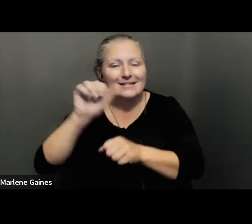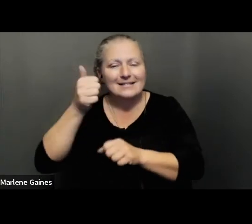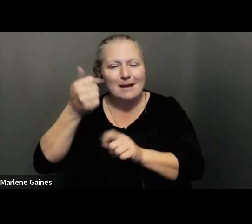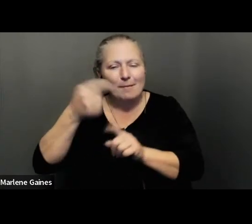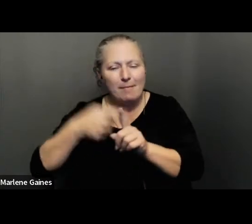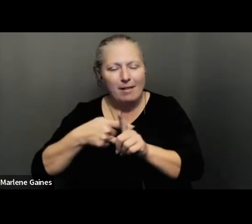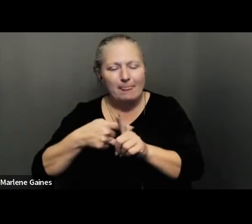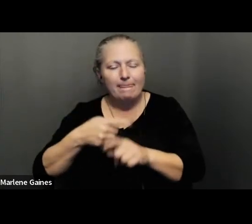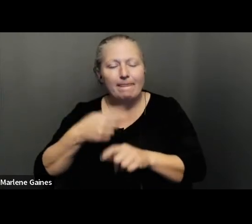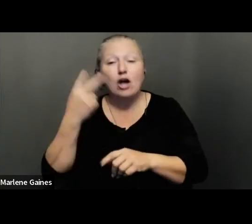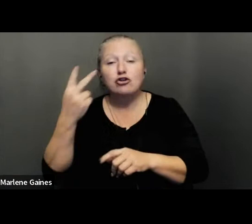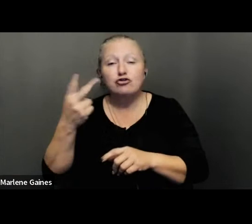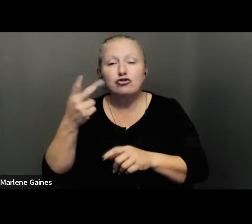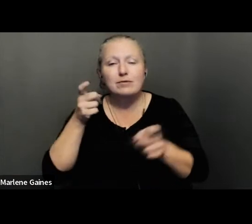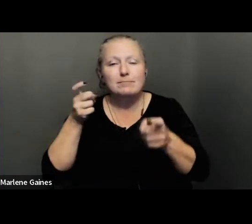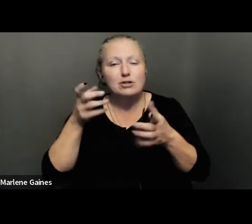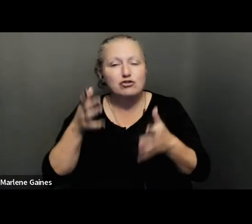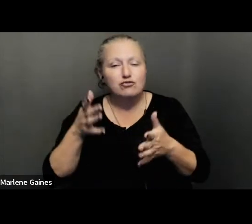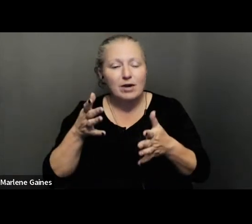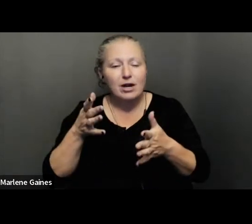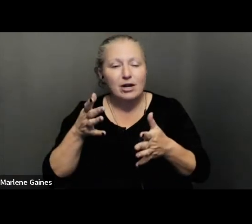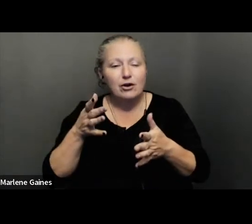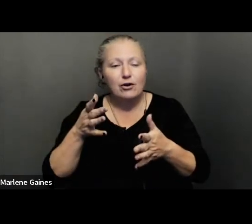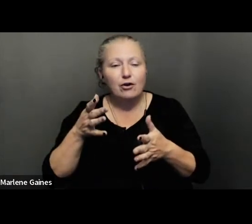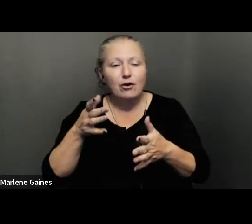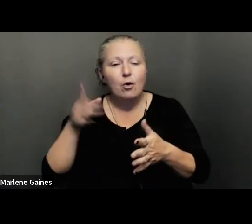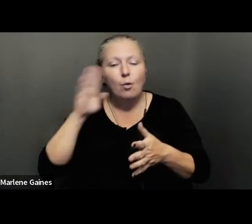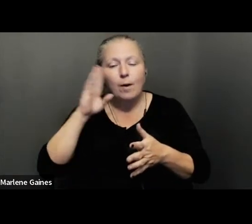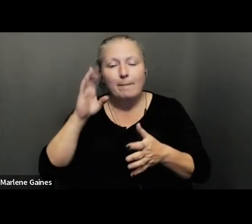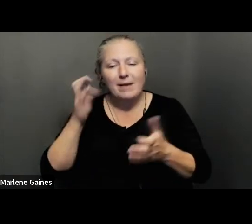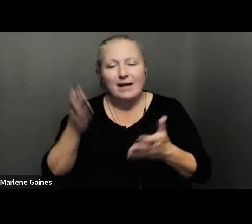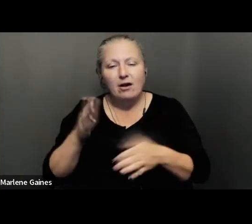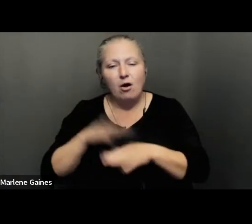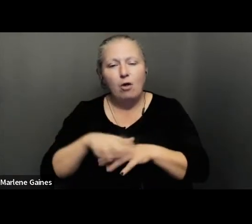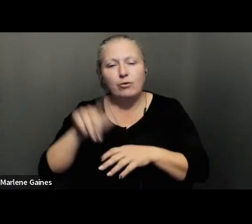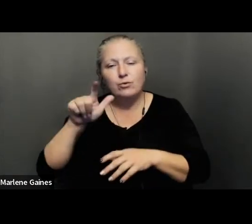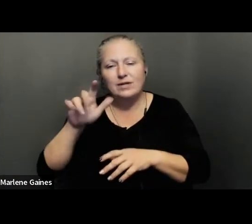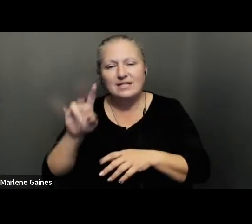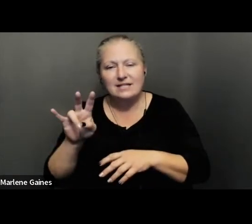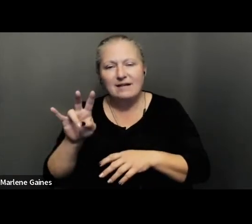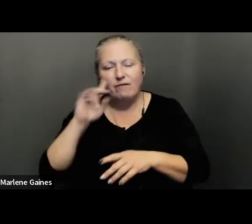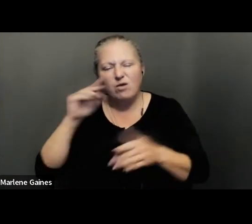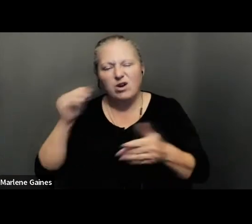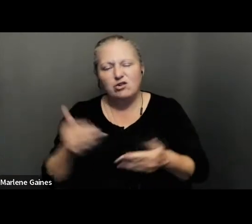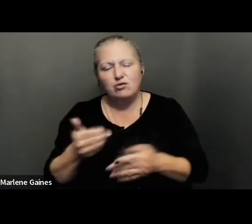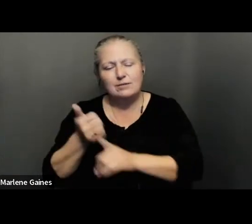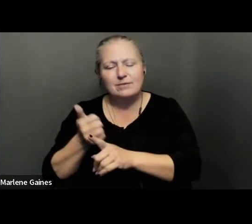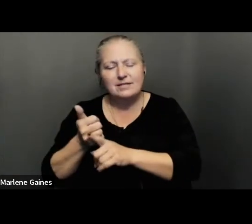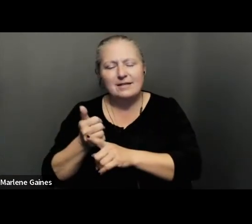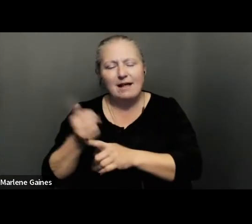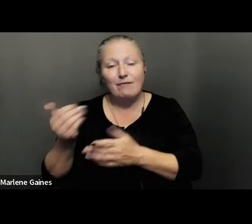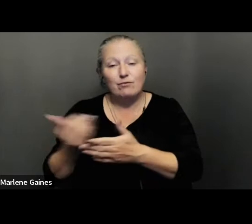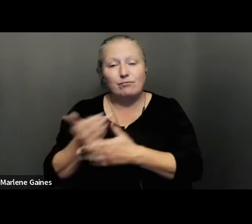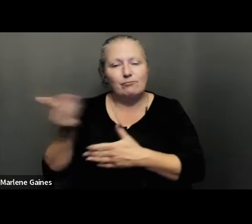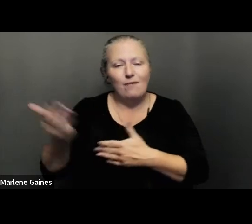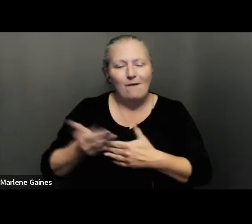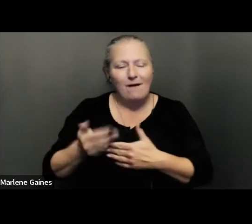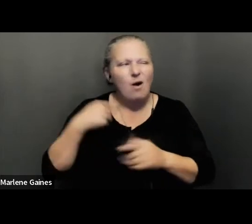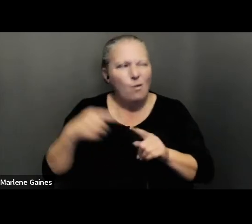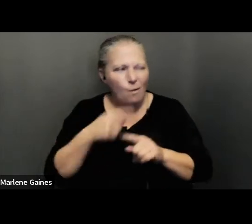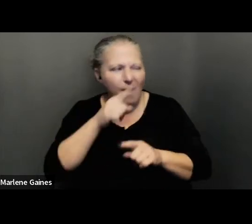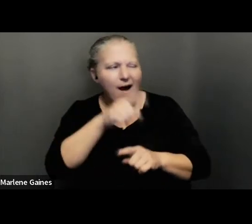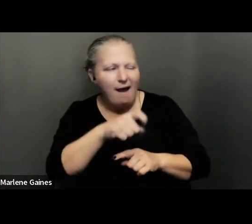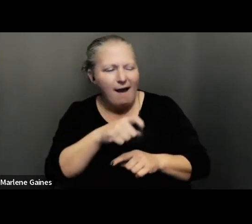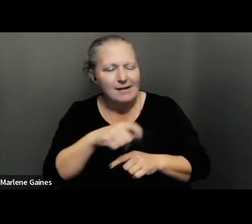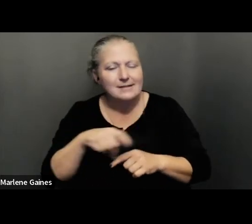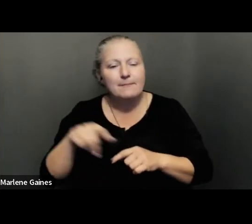was 2 administrator appointments, and they will be here on the 27th to introduce themselves. I was going to ask about that. I'm glad you said that. Because there'll